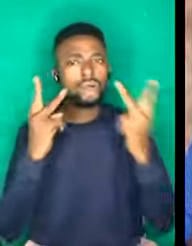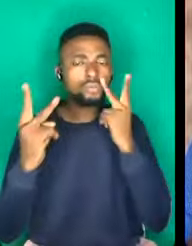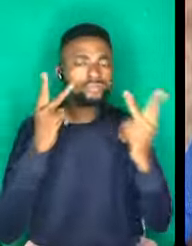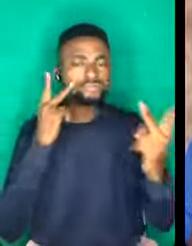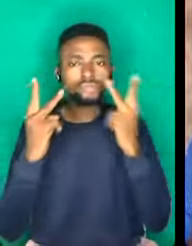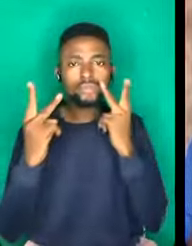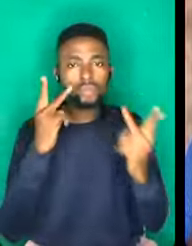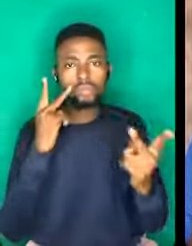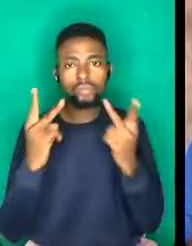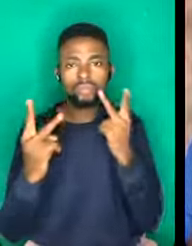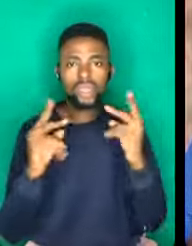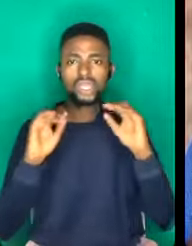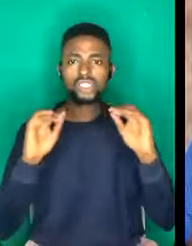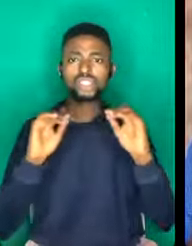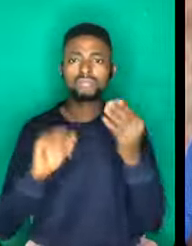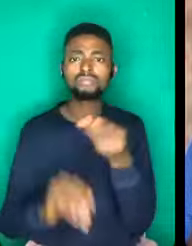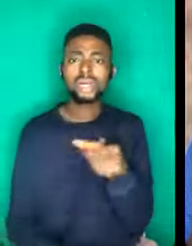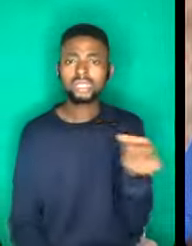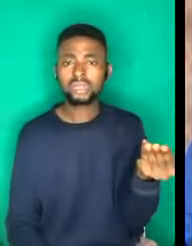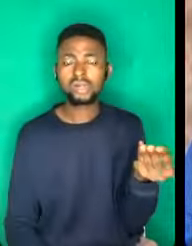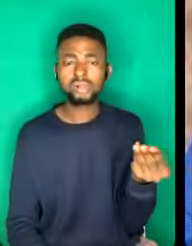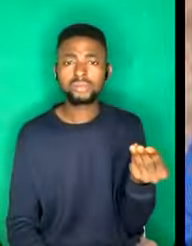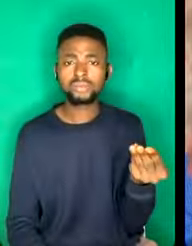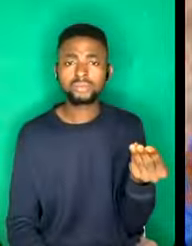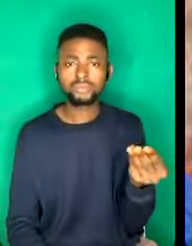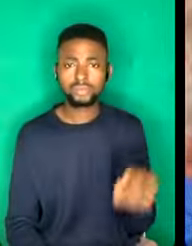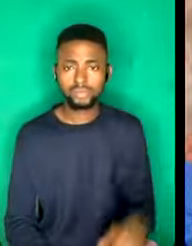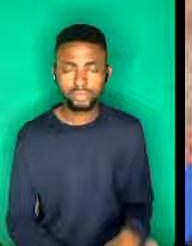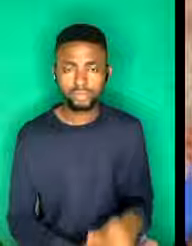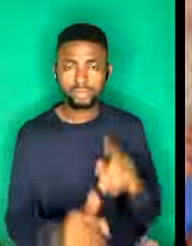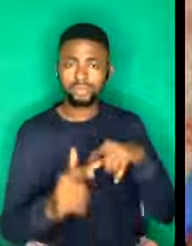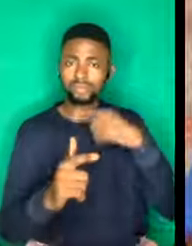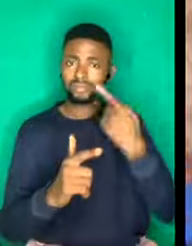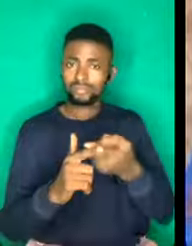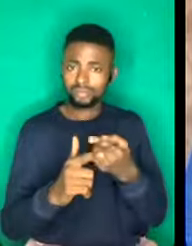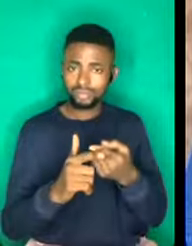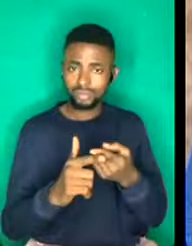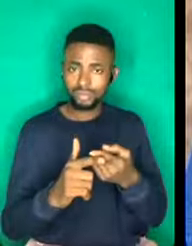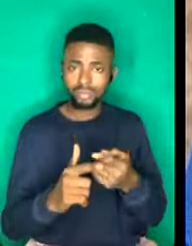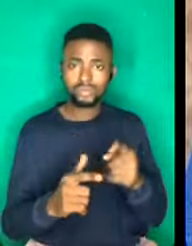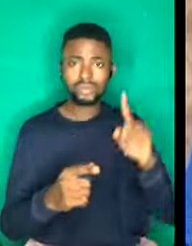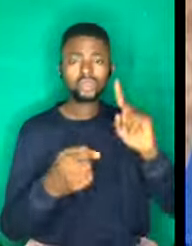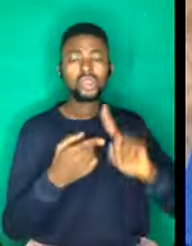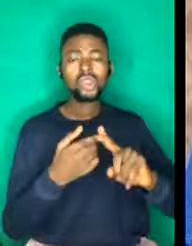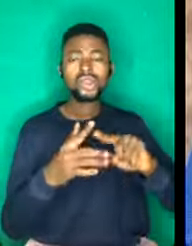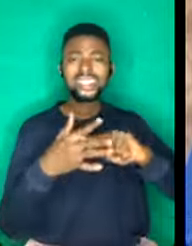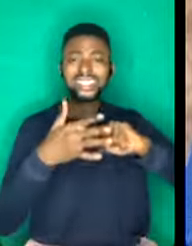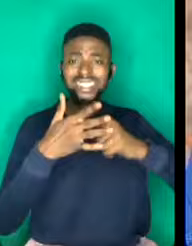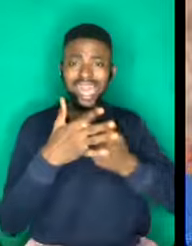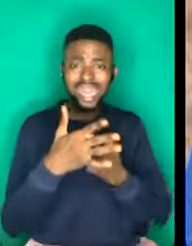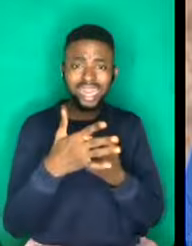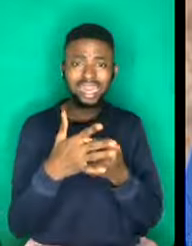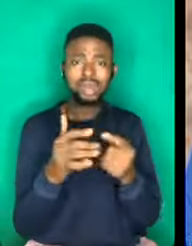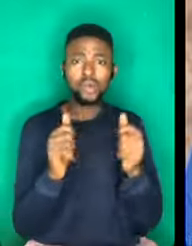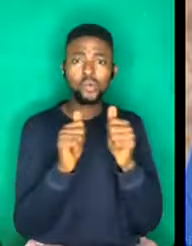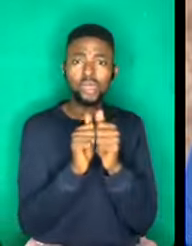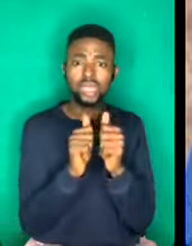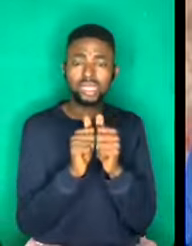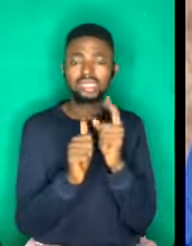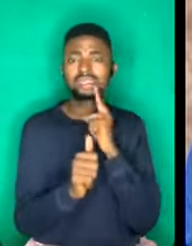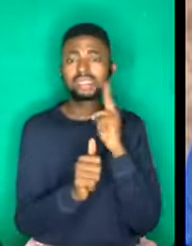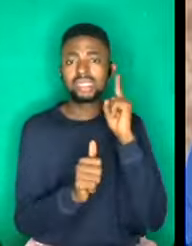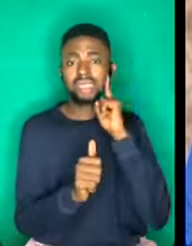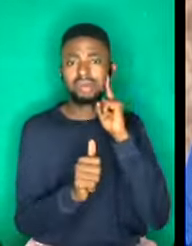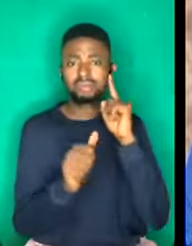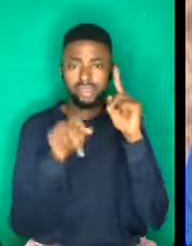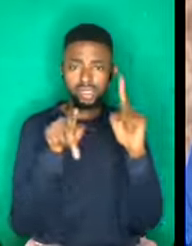teaching materials. Then, to start with a deaf person, you